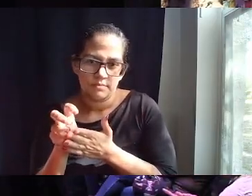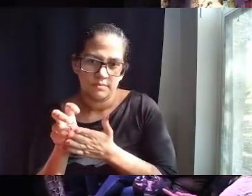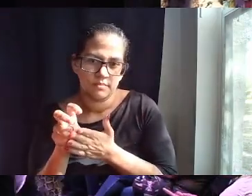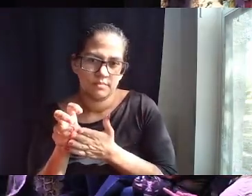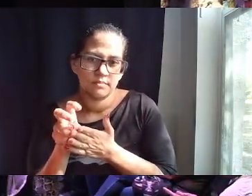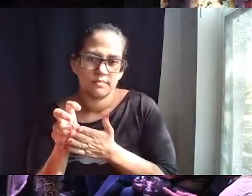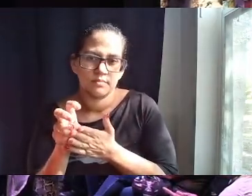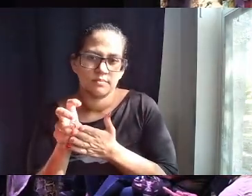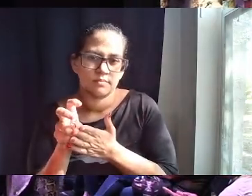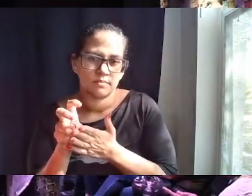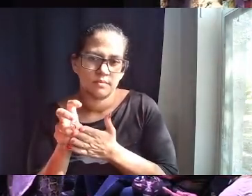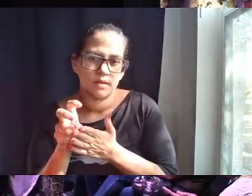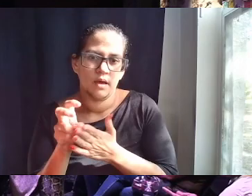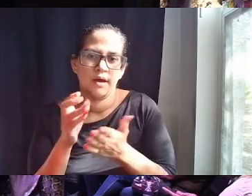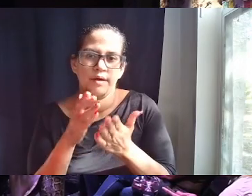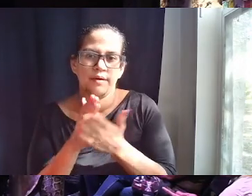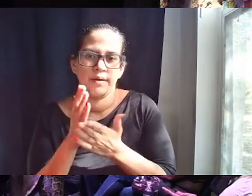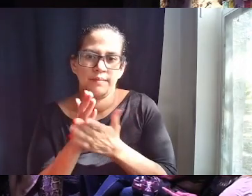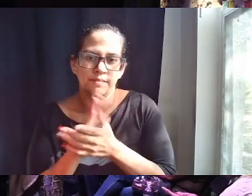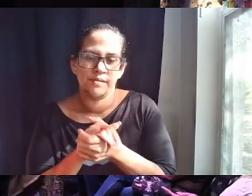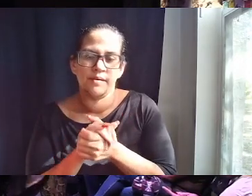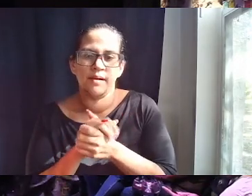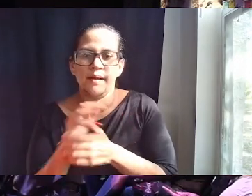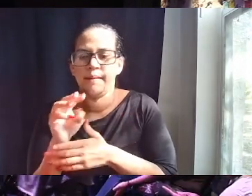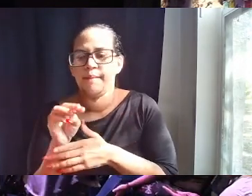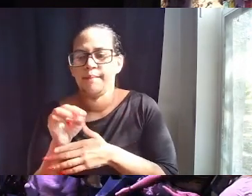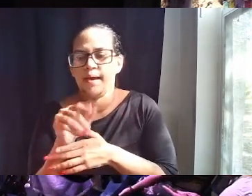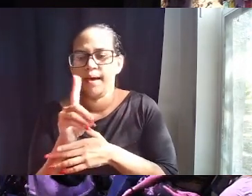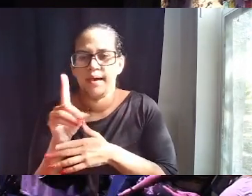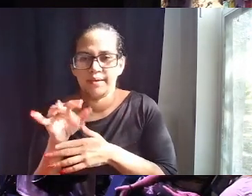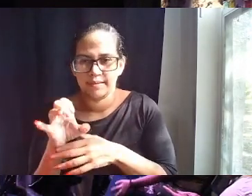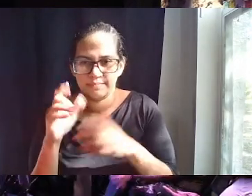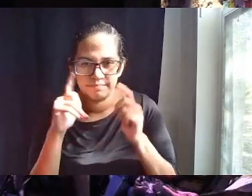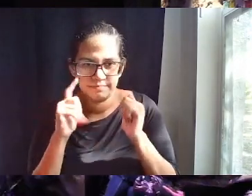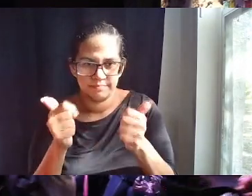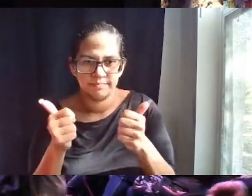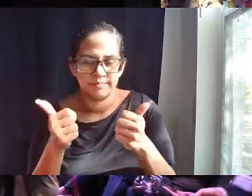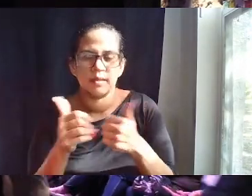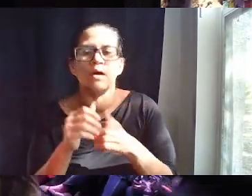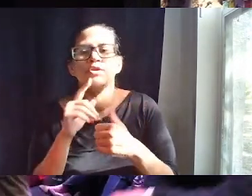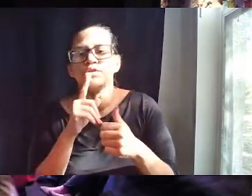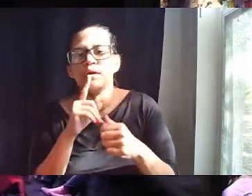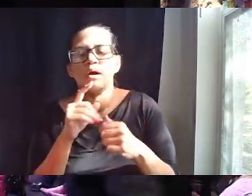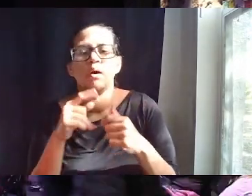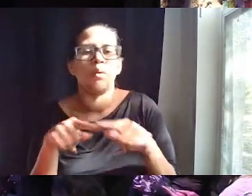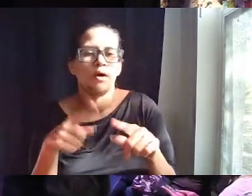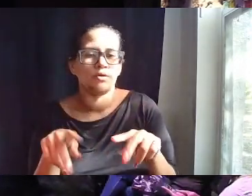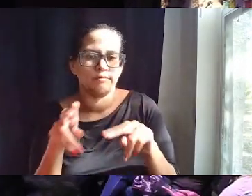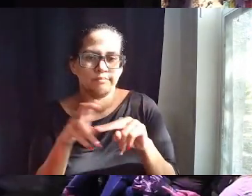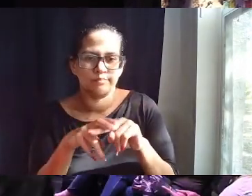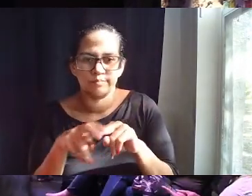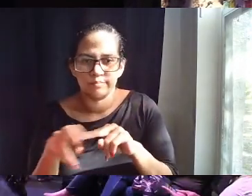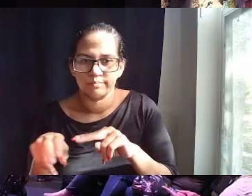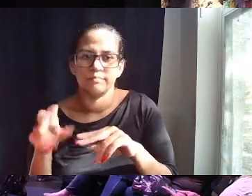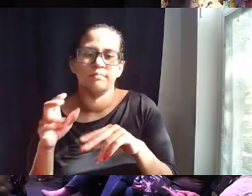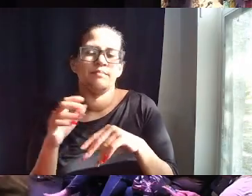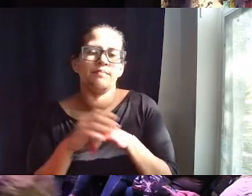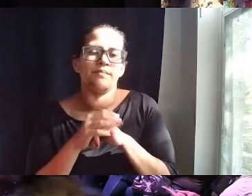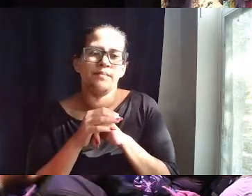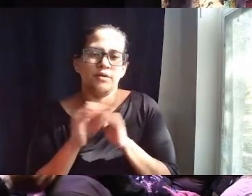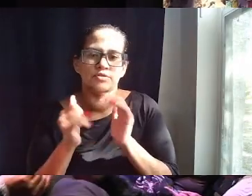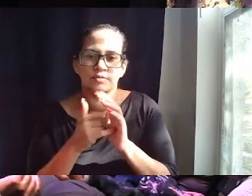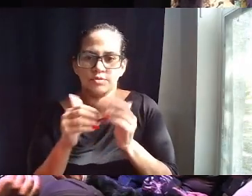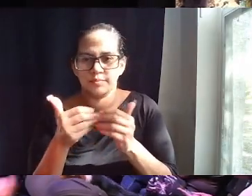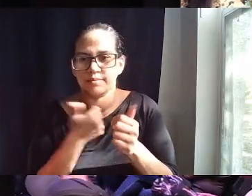All right, Natty, take it away. Sure. All right, everybody, while you're taking your seats, just introduce myself. My name is